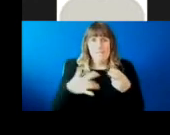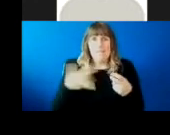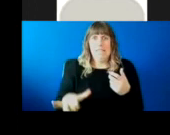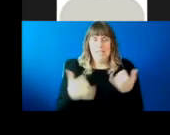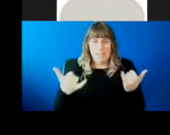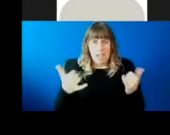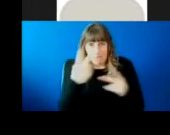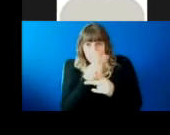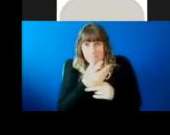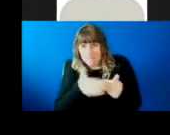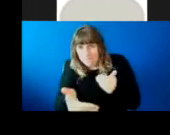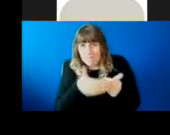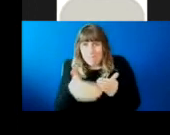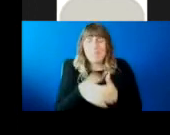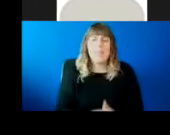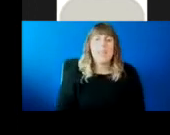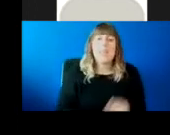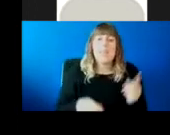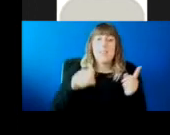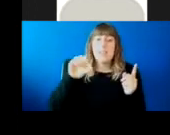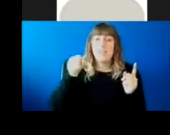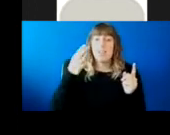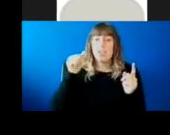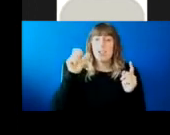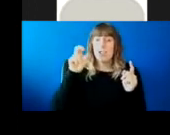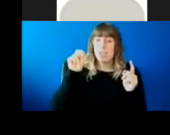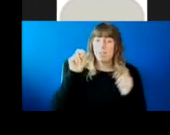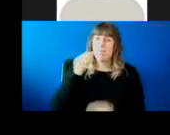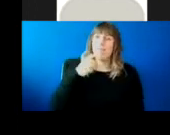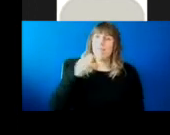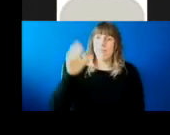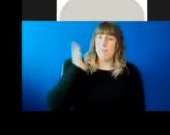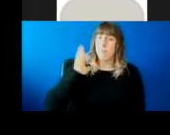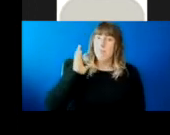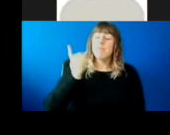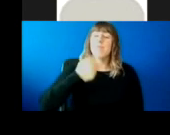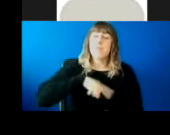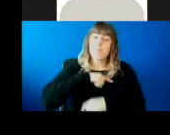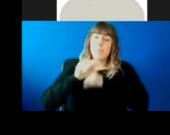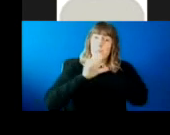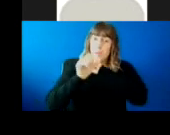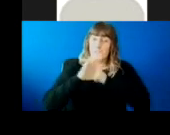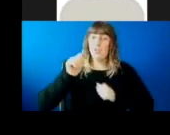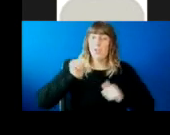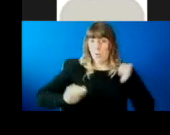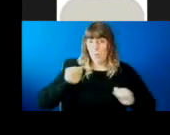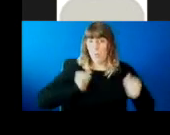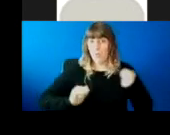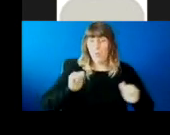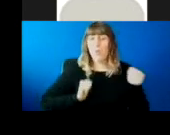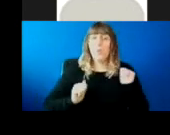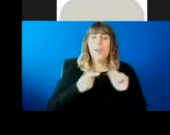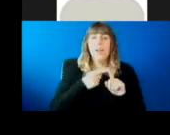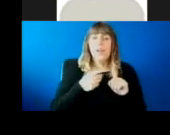transition. Some of this. I was going to say we went through that as well when we were promoting a show which had it was like